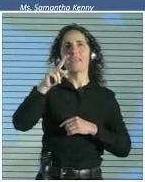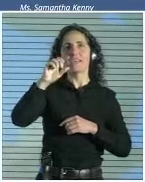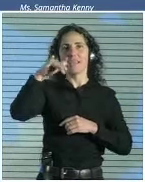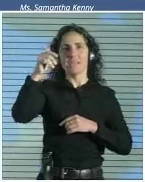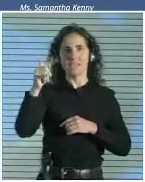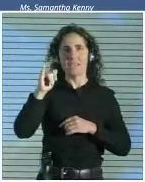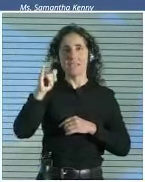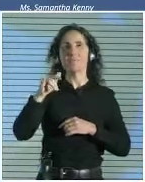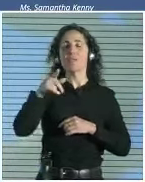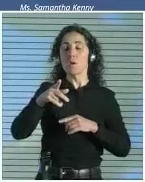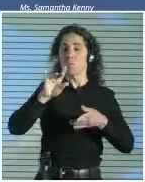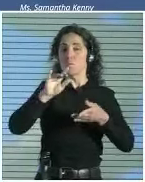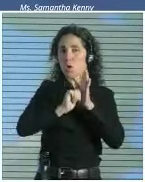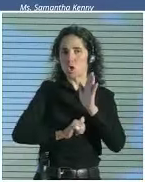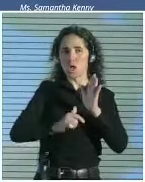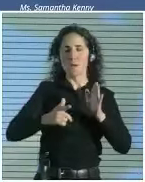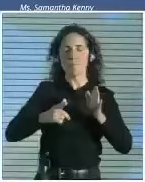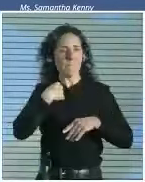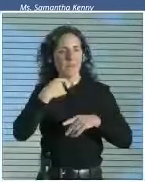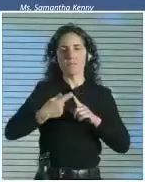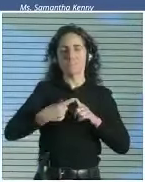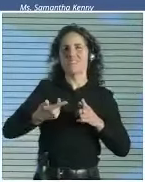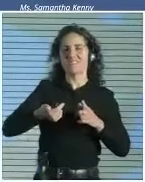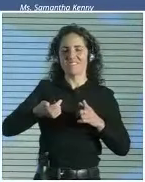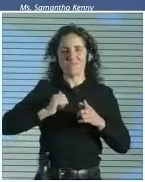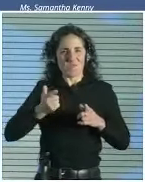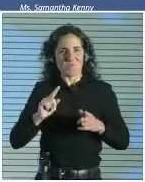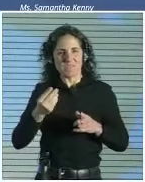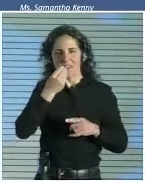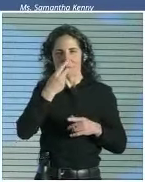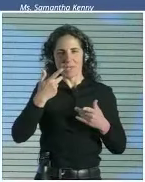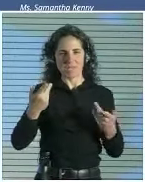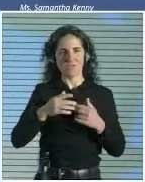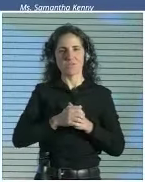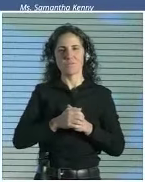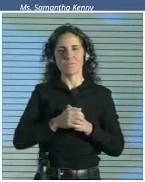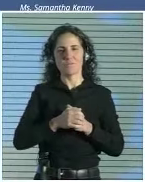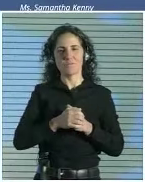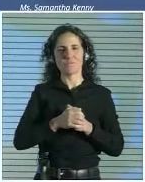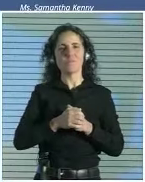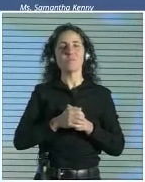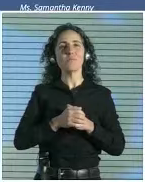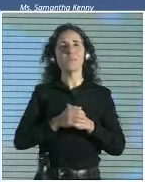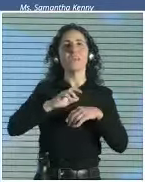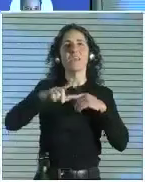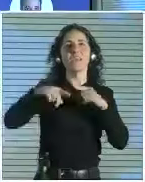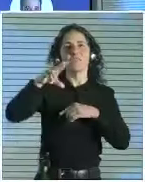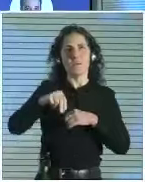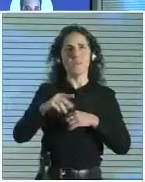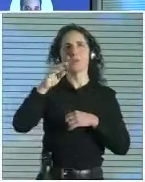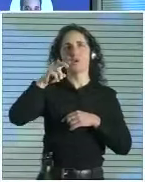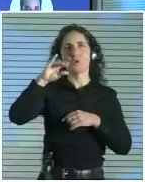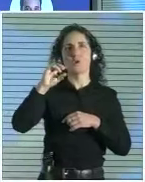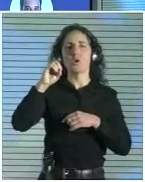Waste World Wildlife Fund, Mr. Tono Franco, Managing Partner of Global DIT Spain. We also have with